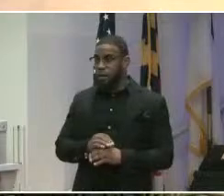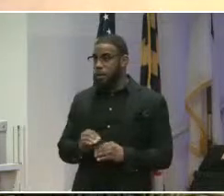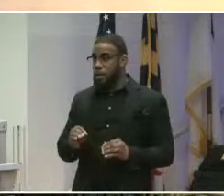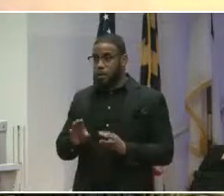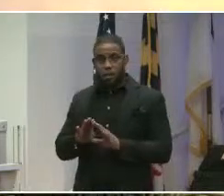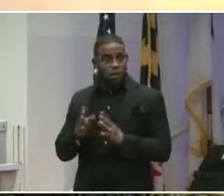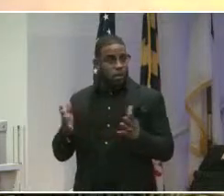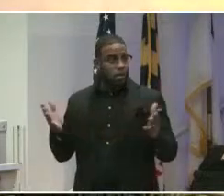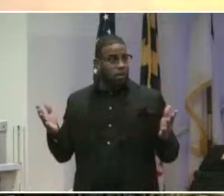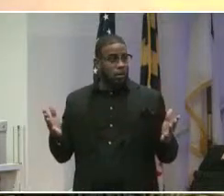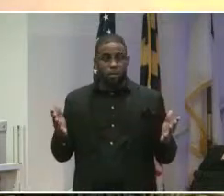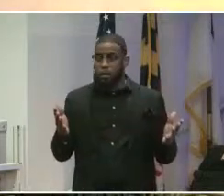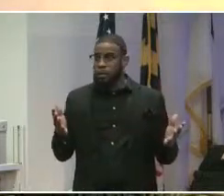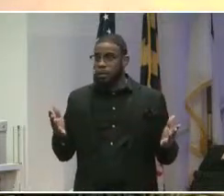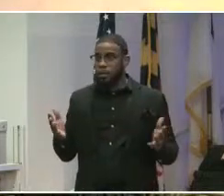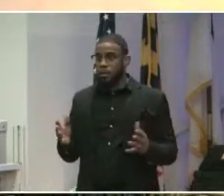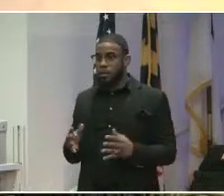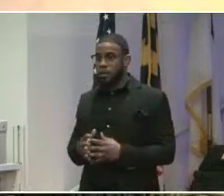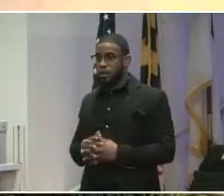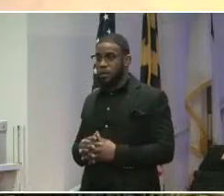noise.